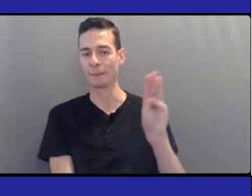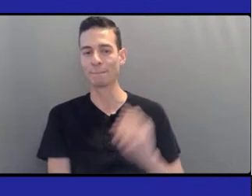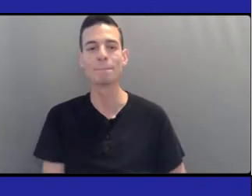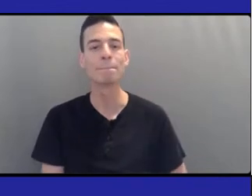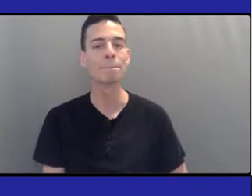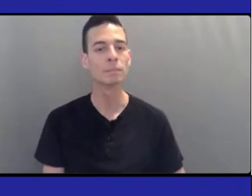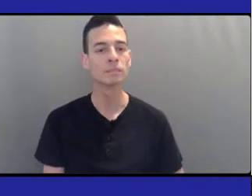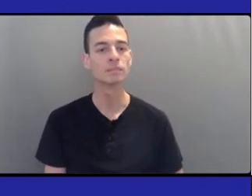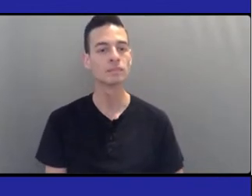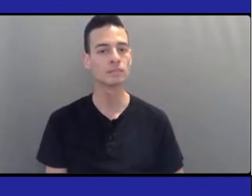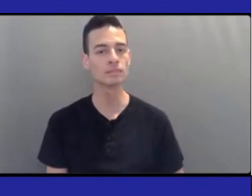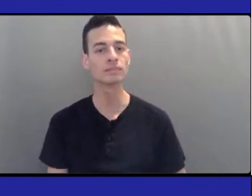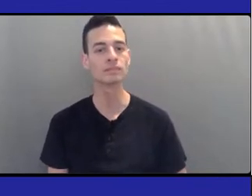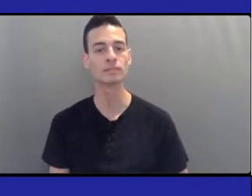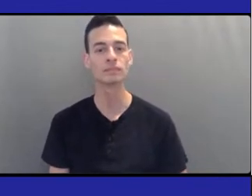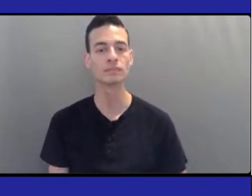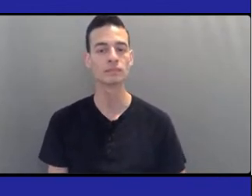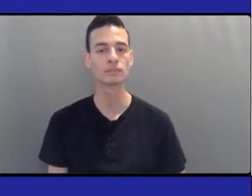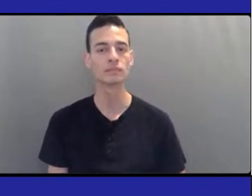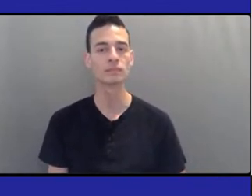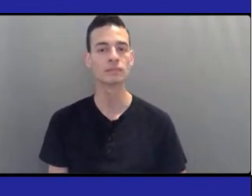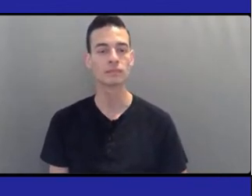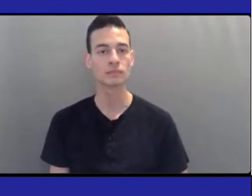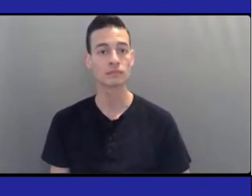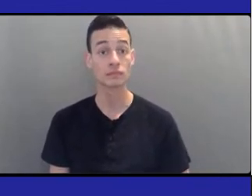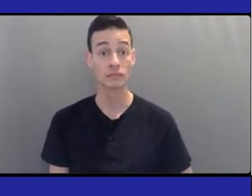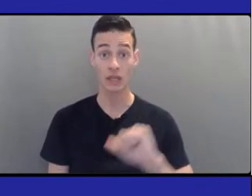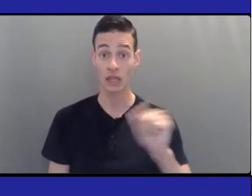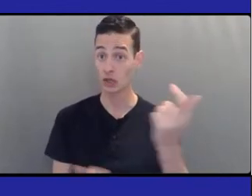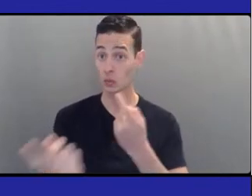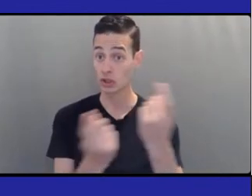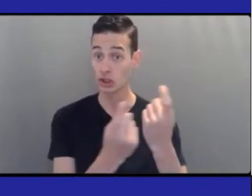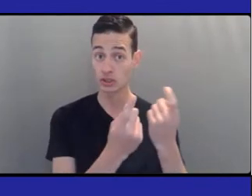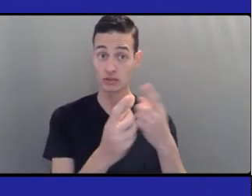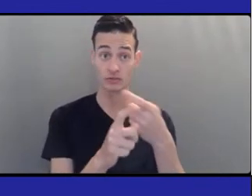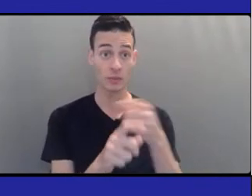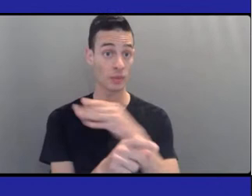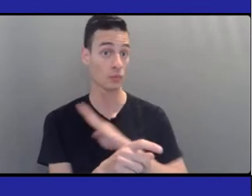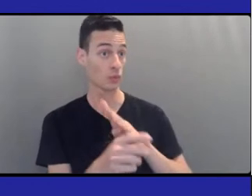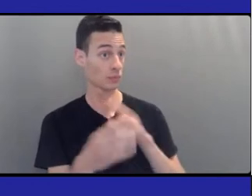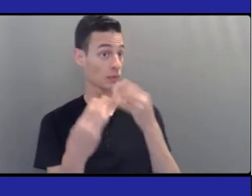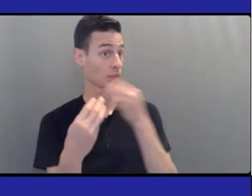So any questions from board members on the resolution?